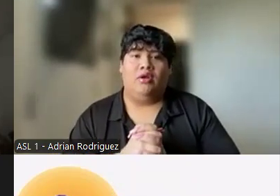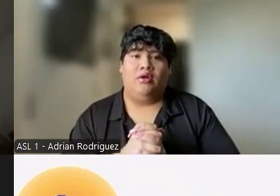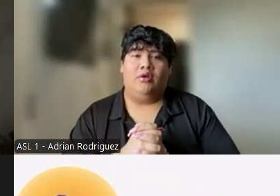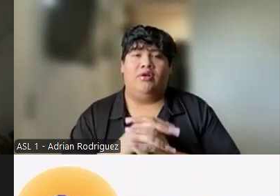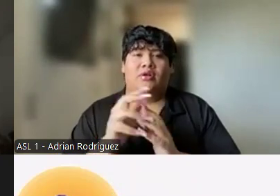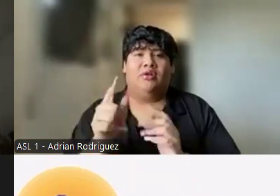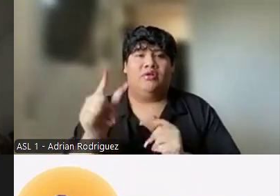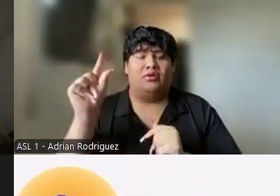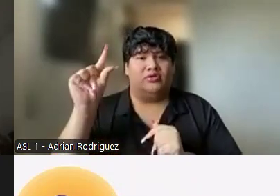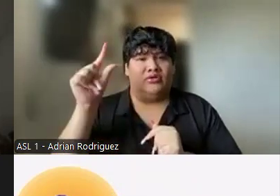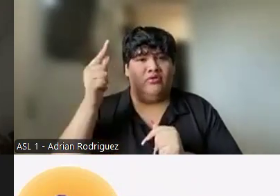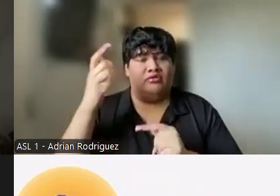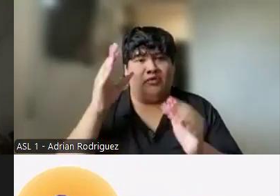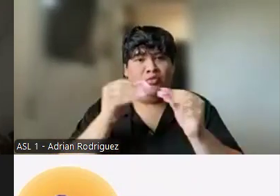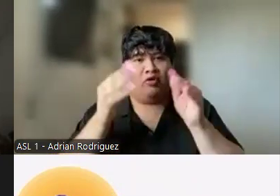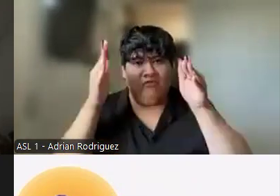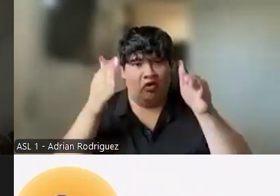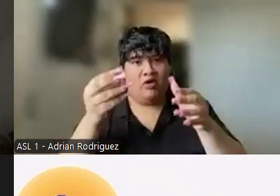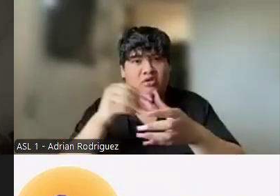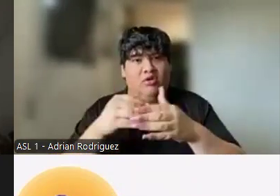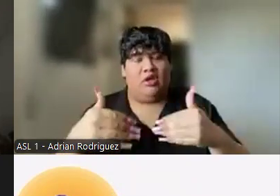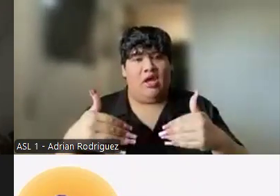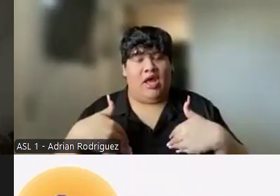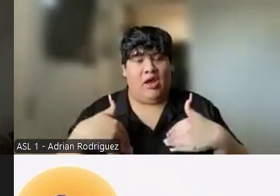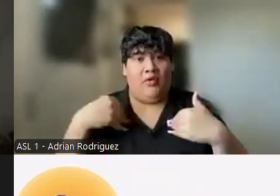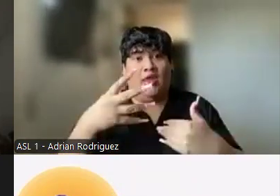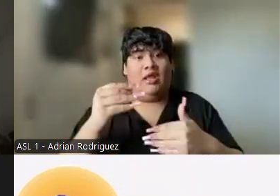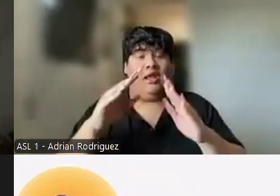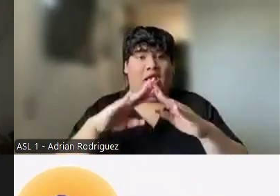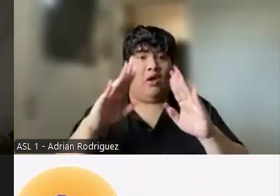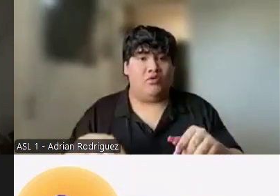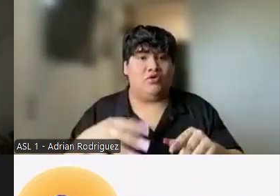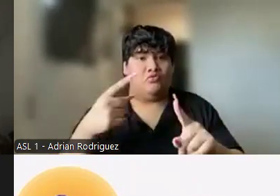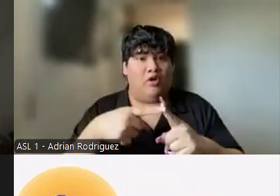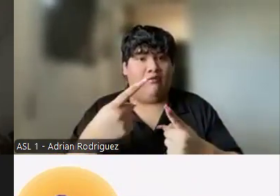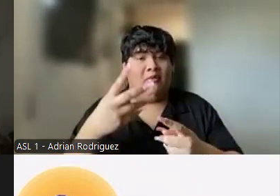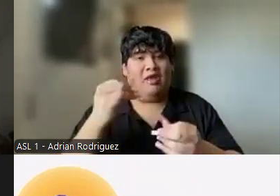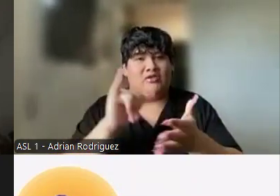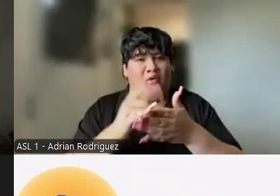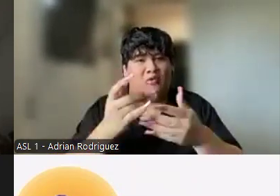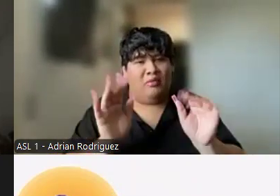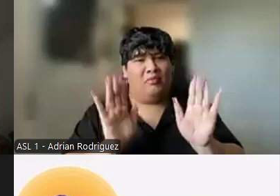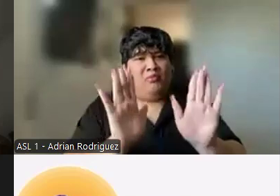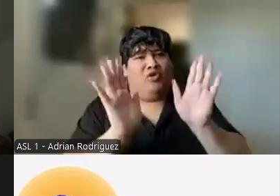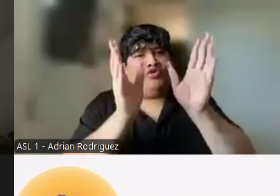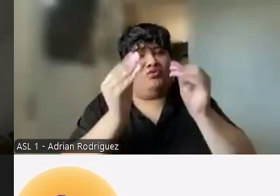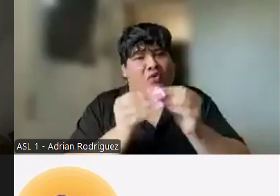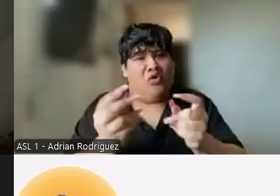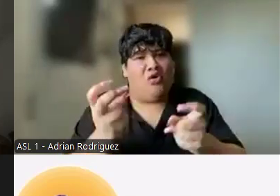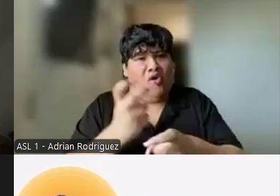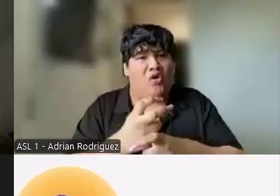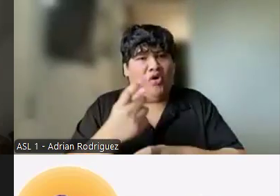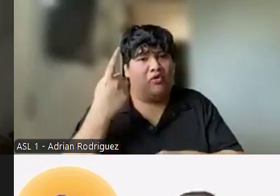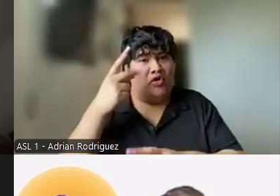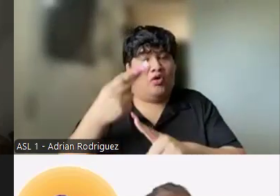this governor's been very focused on the social determinants of health, housing being one of them, which is why we push so hard to get things like transitional rent and things like